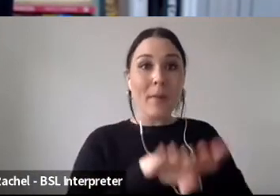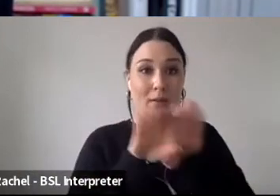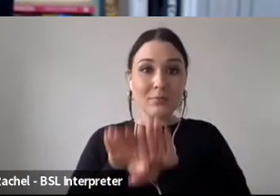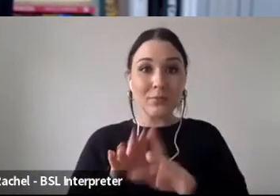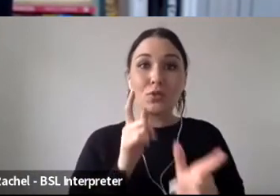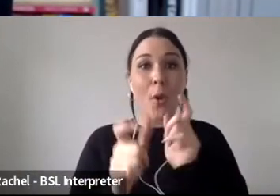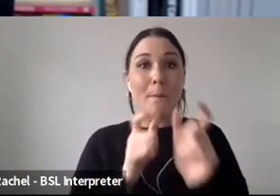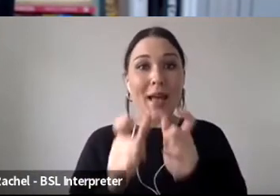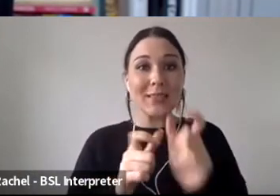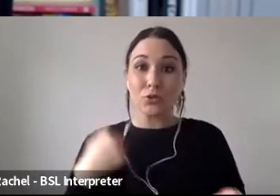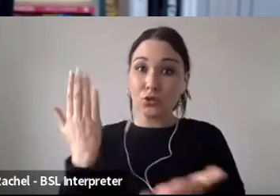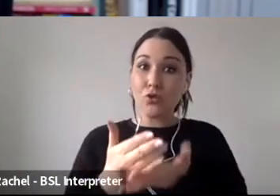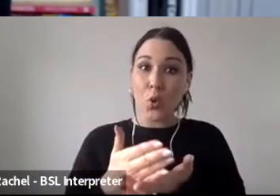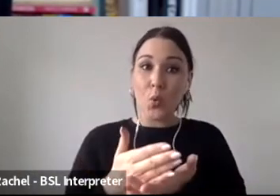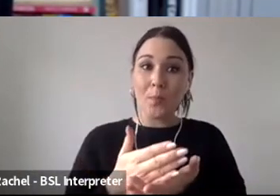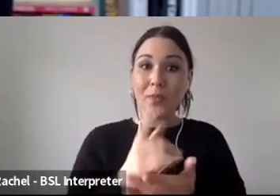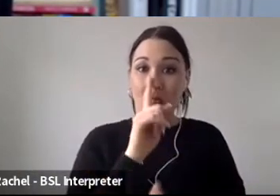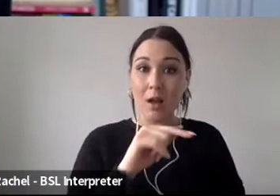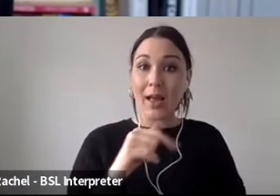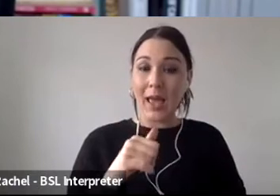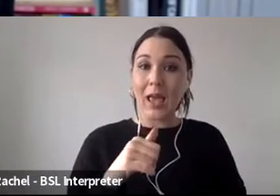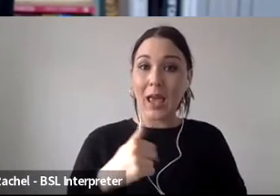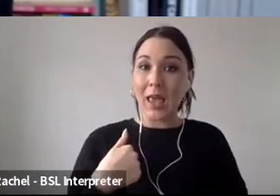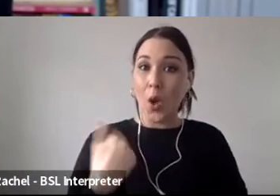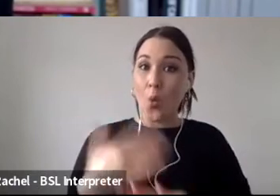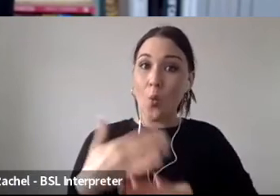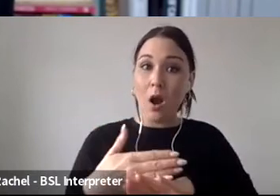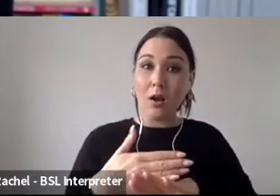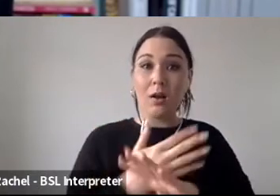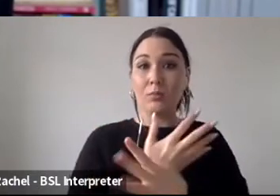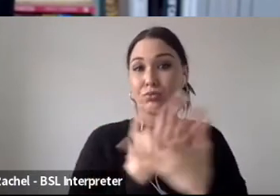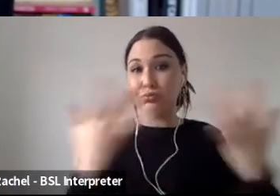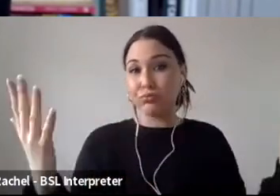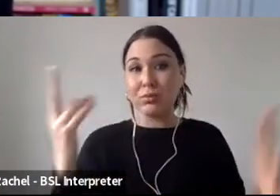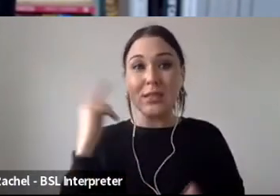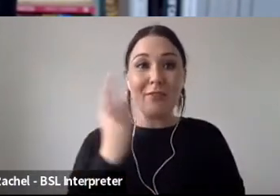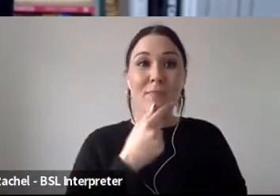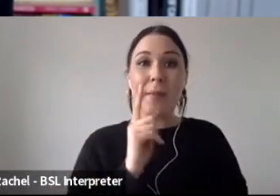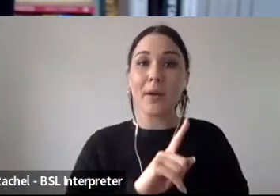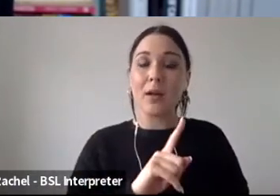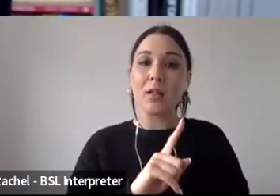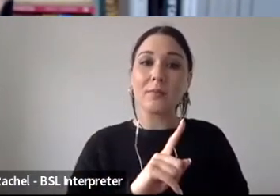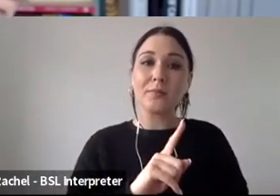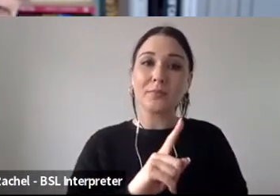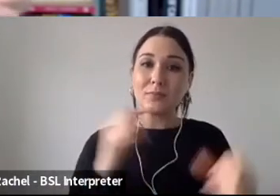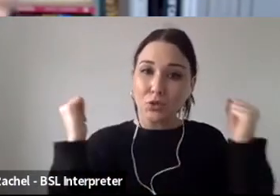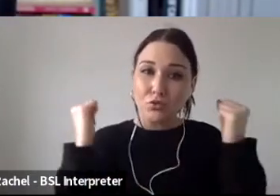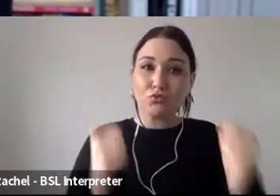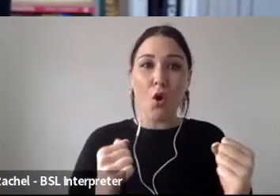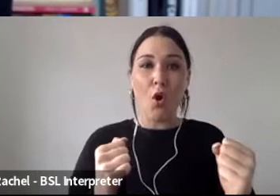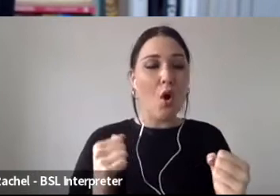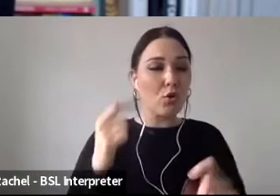I'm lucky enough to work almost all the time with deaf people, and we have a very kind of strong human